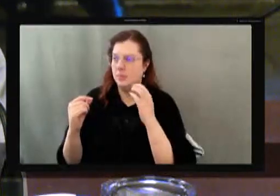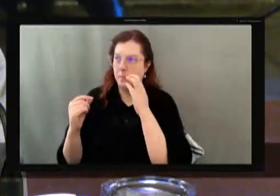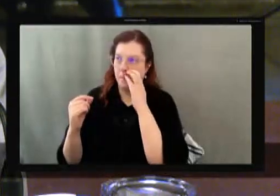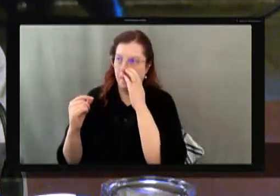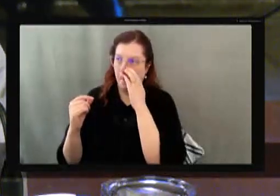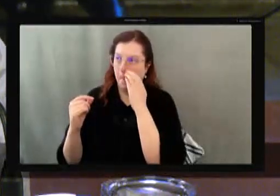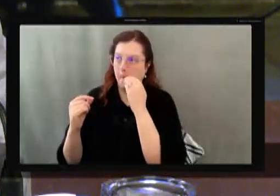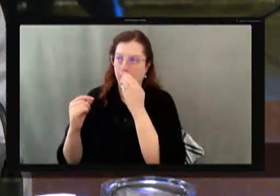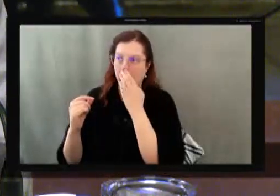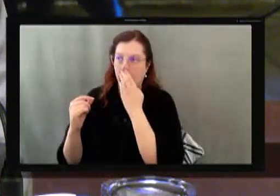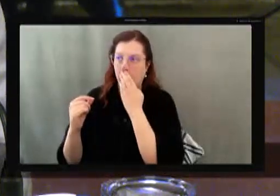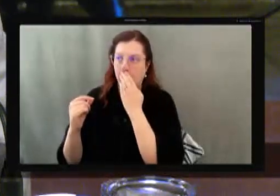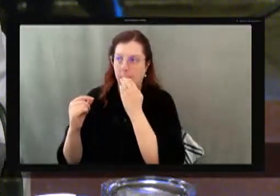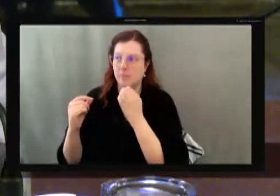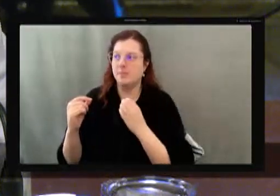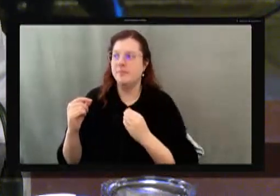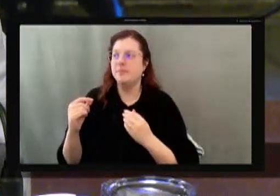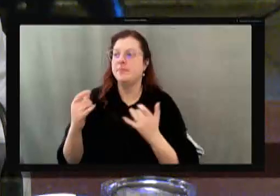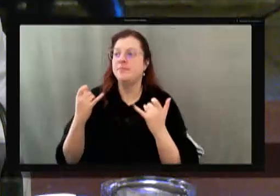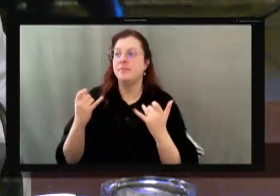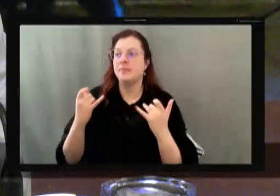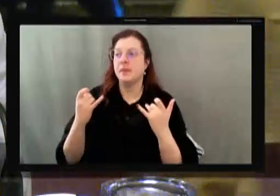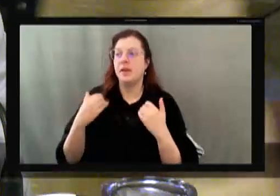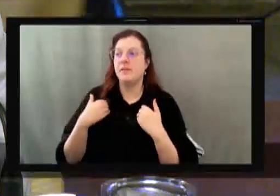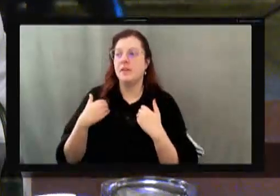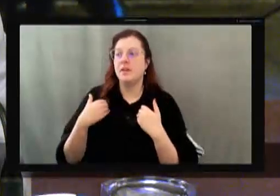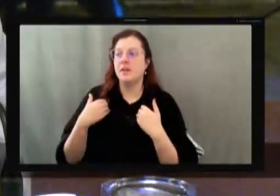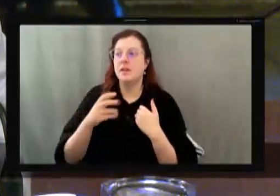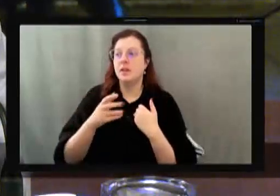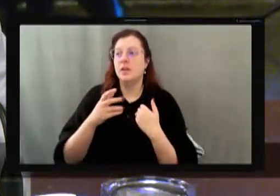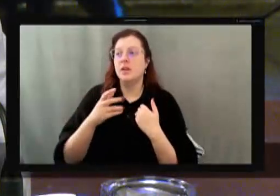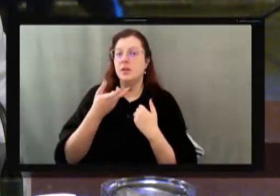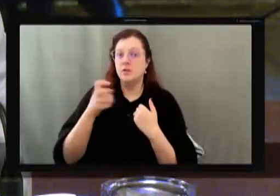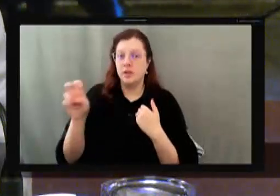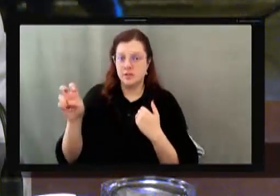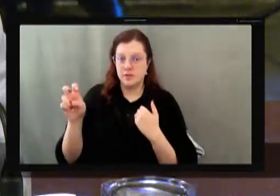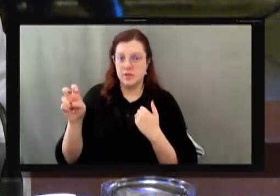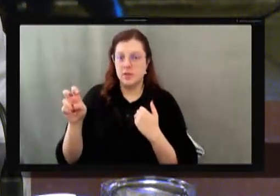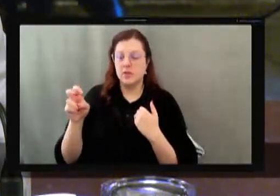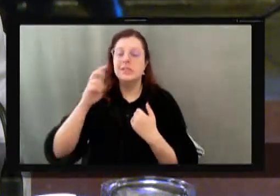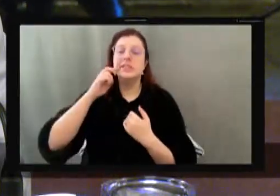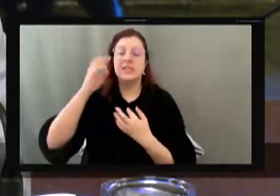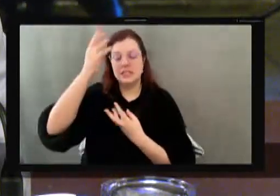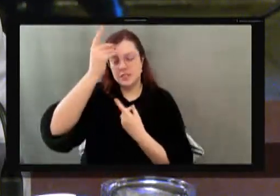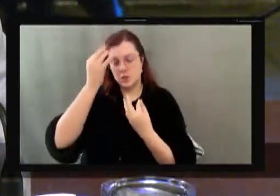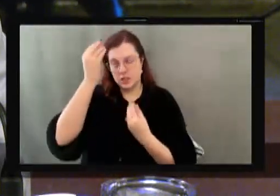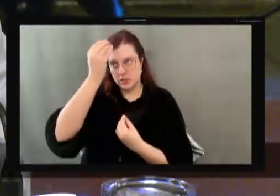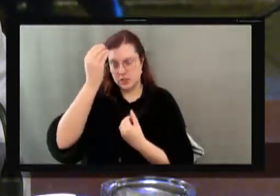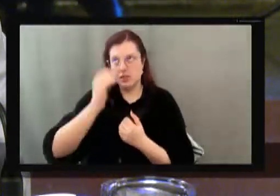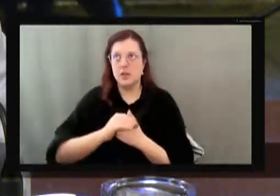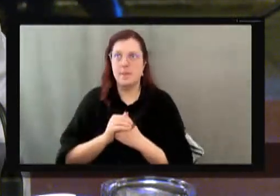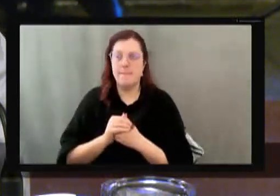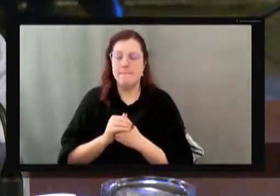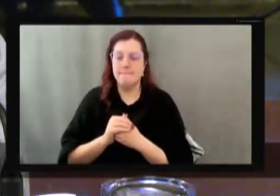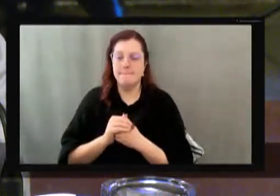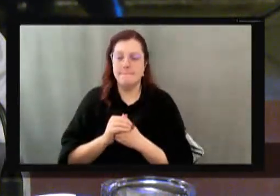we currently have interdepartmental transfers under consideration.